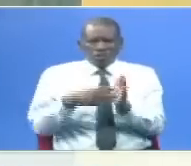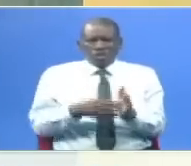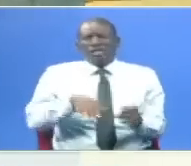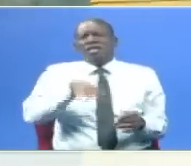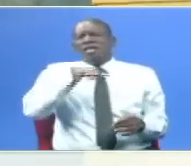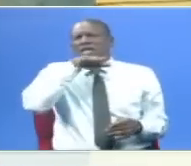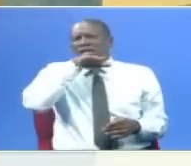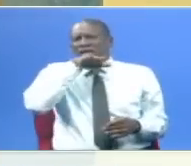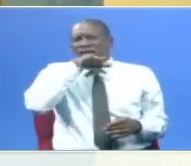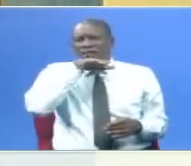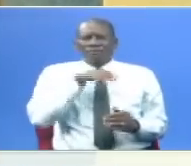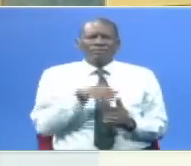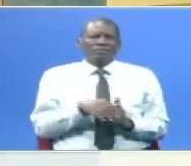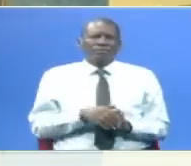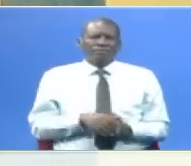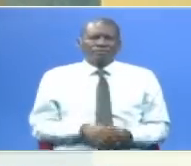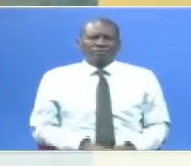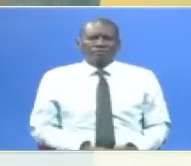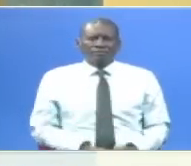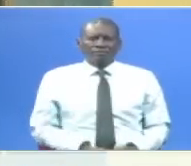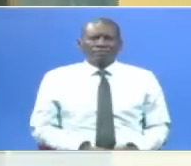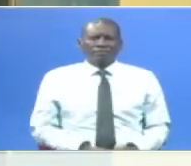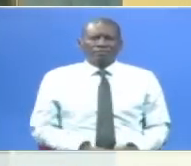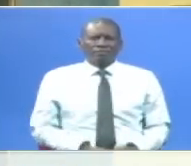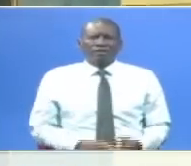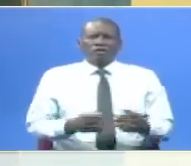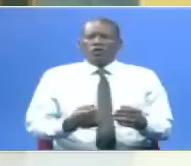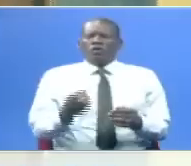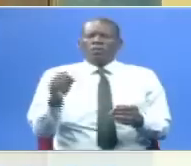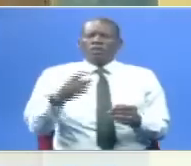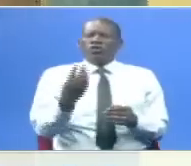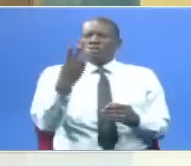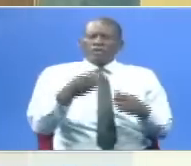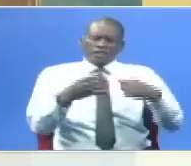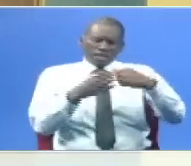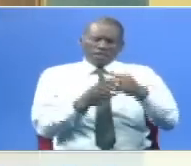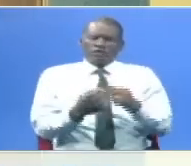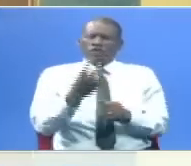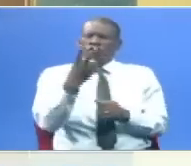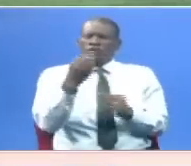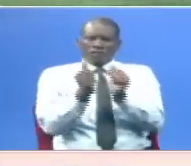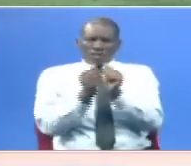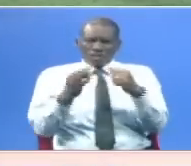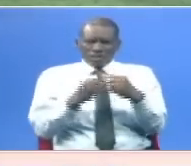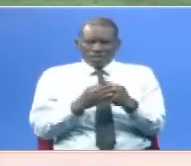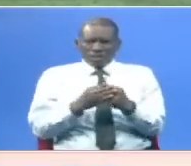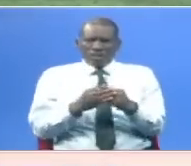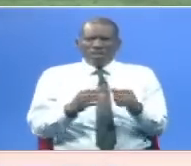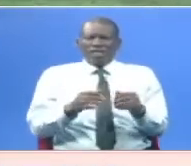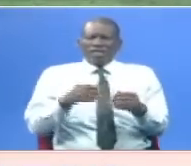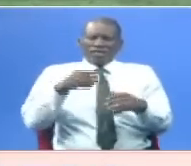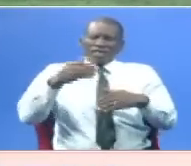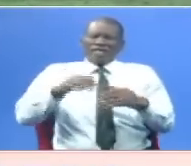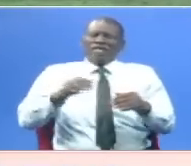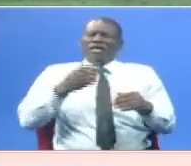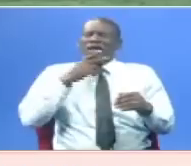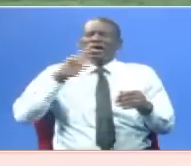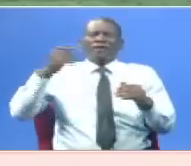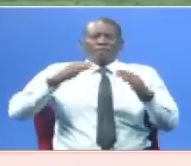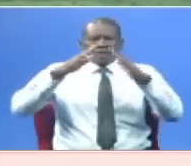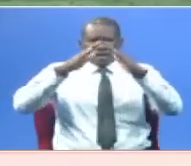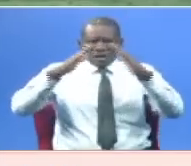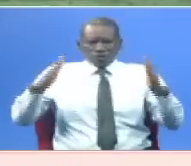Raila Amolo Odinga. On March 9, 2018, at the steps of Harambe House, the